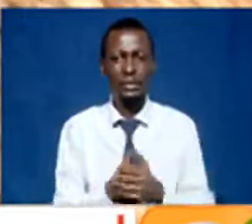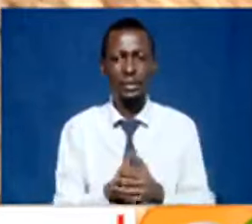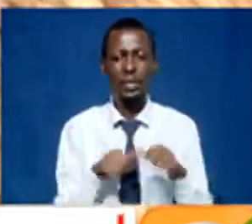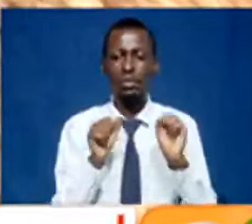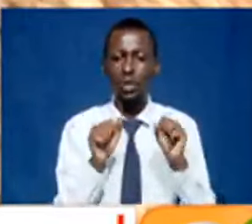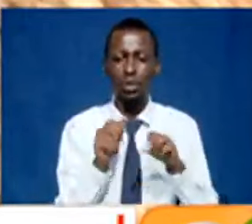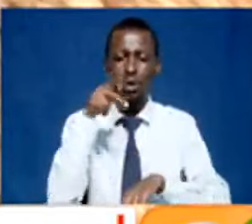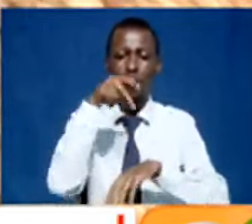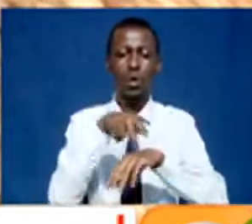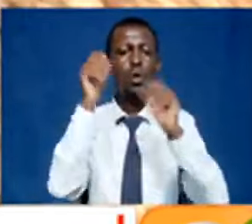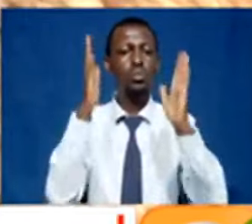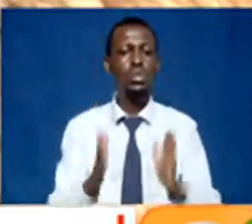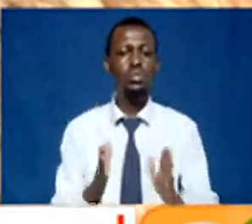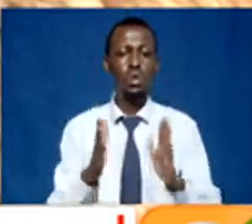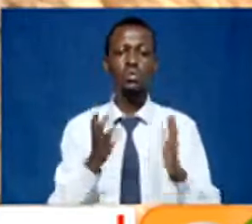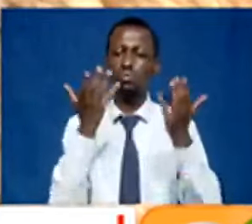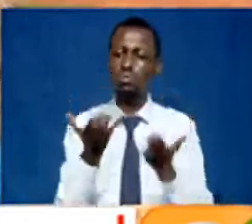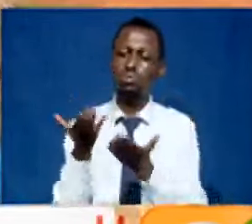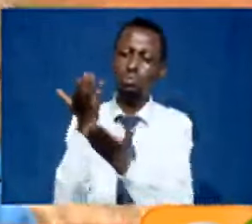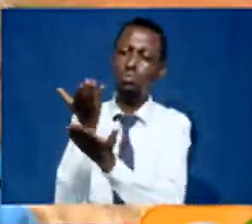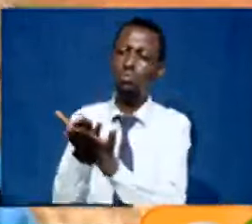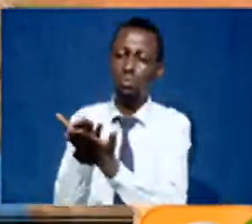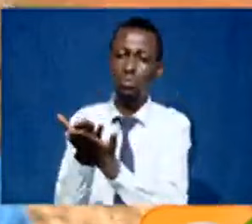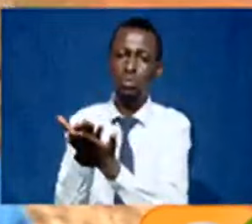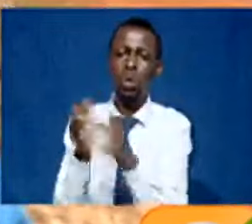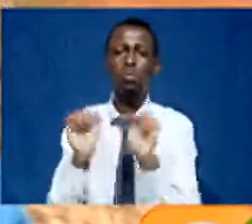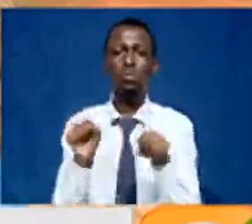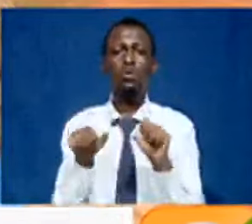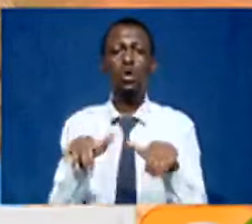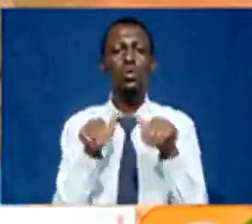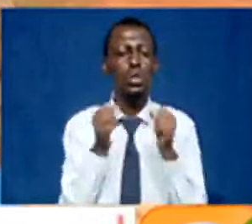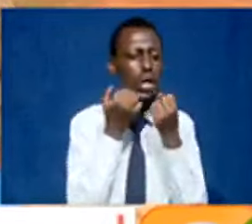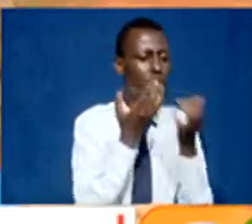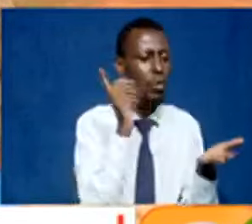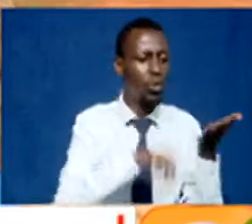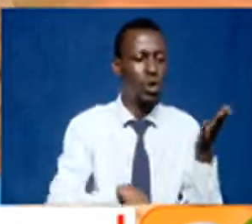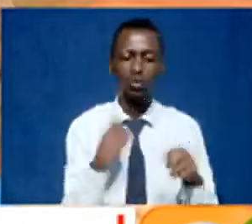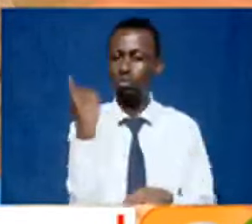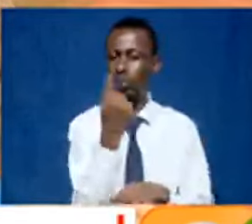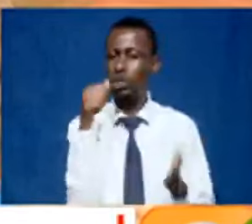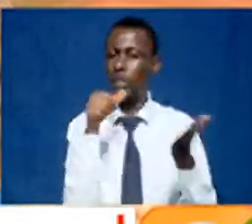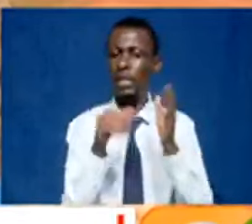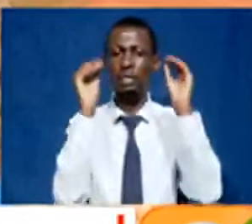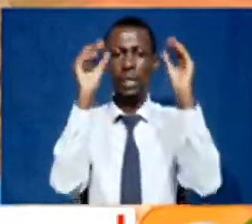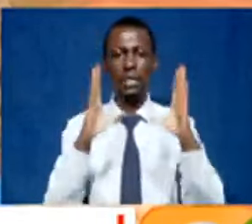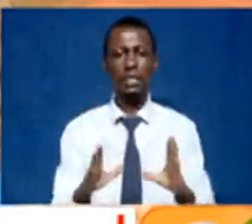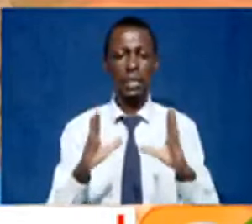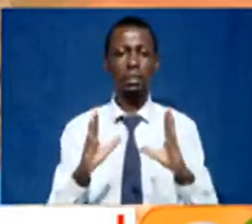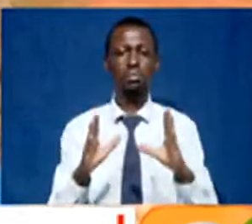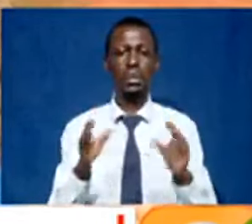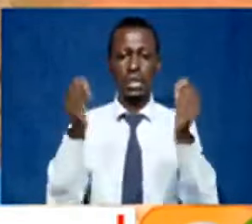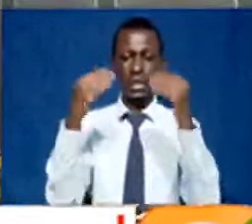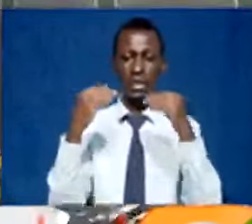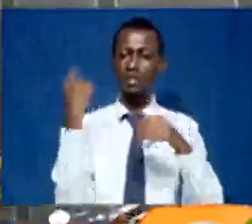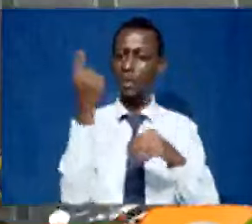nipeleke principal, nione vile ataniambia. Sikuja na kitu yoyote, ni barua tu mwalimu anipatia. Ndio nilikuja nayo